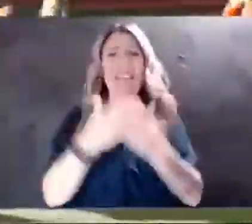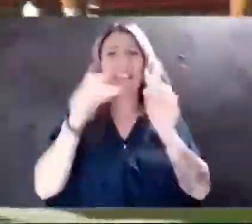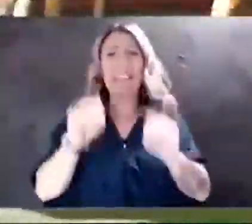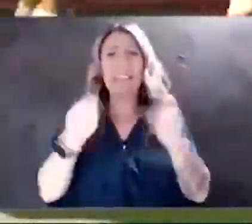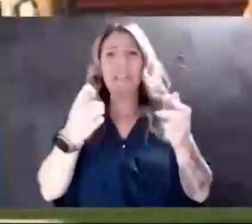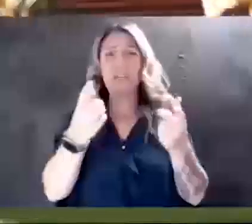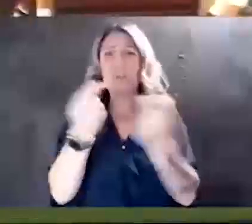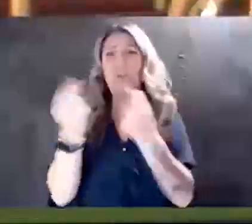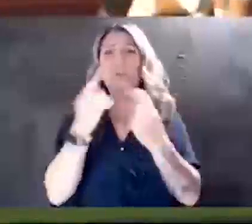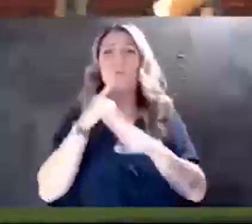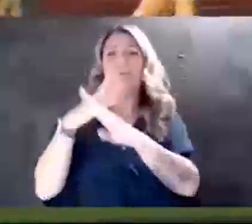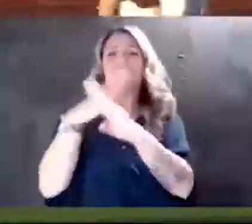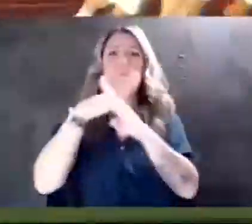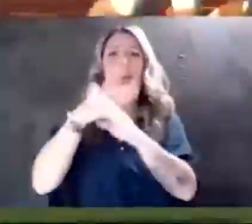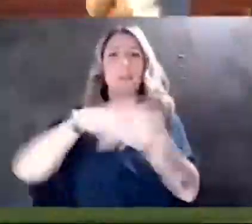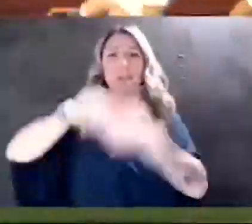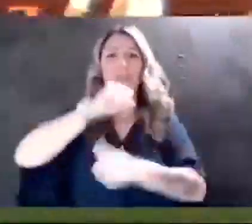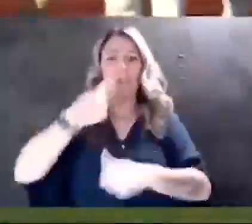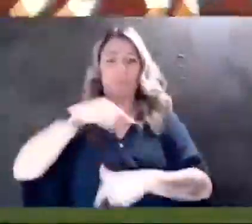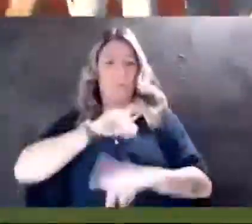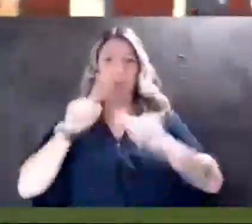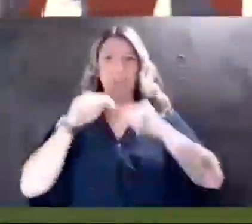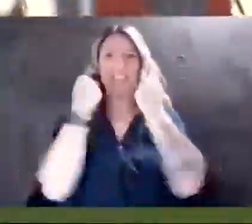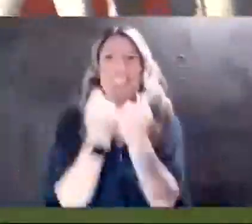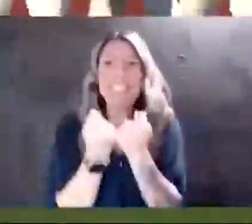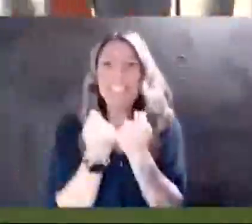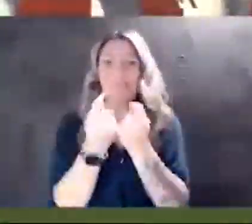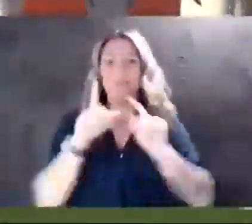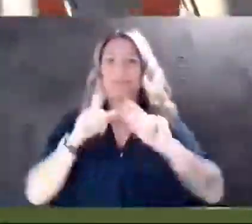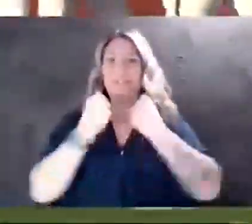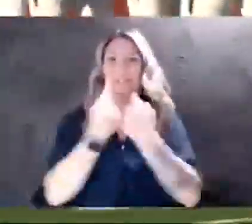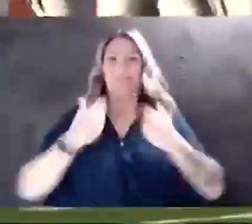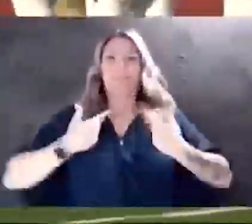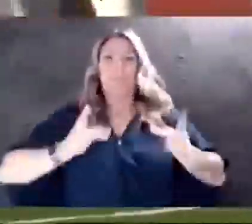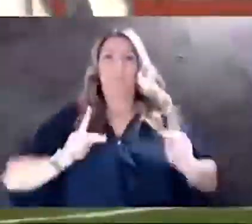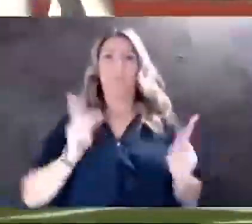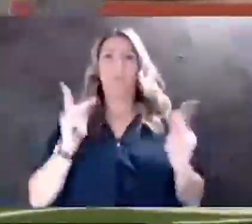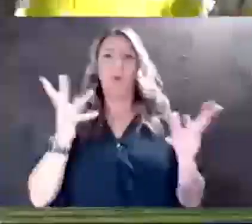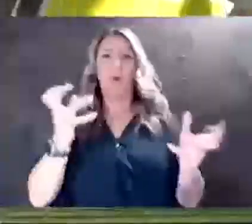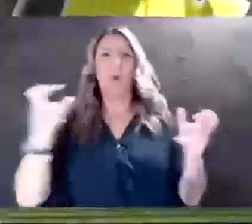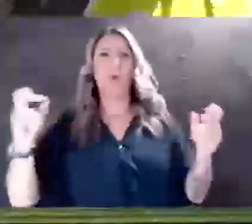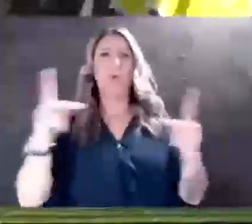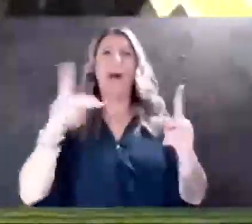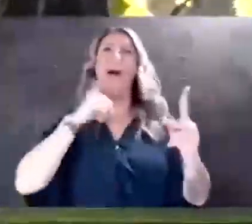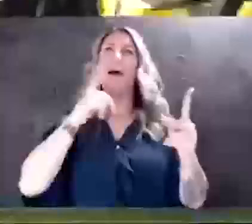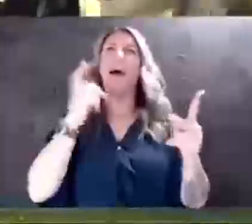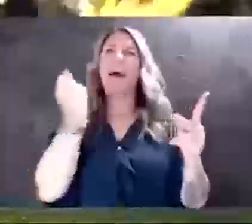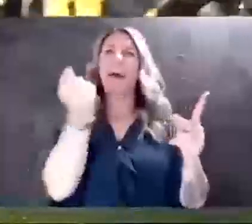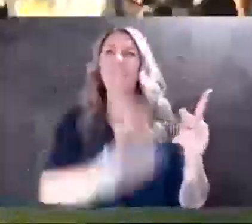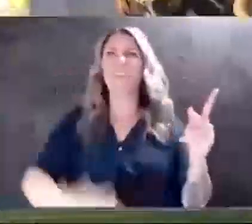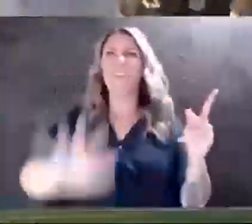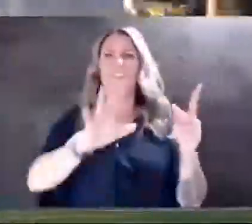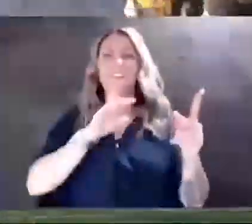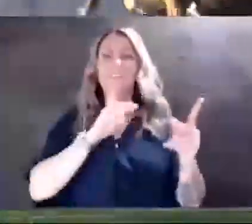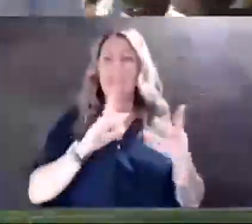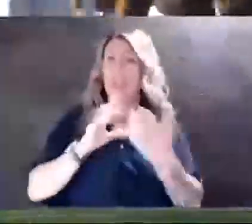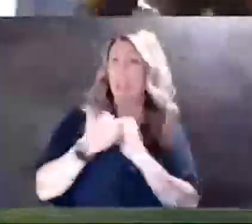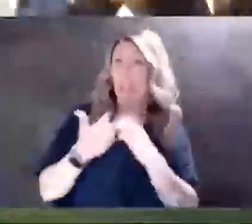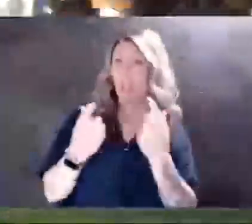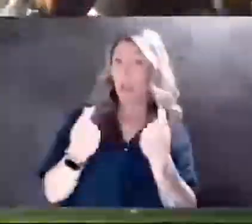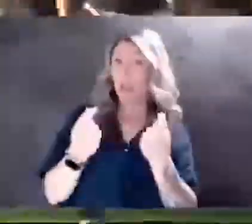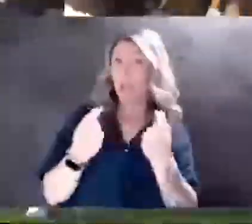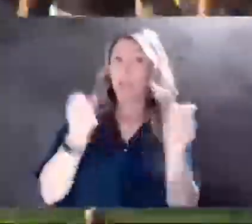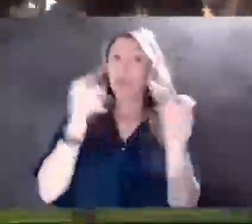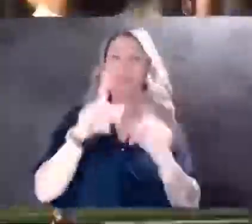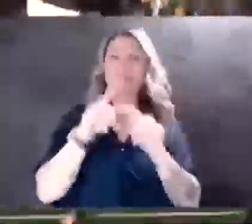one another. We're a team. This is a team of young people that want to get back out on the field. So how can we do that? Have a team strategy. No